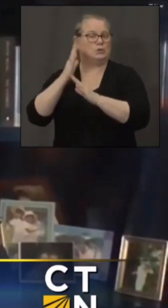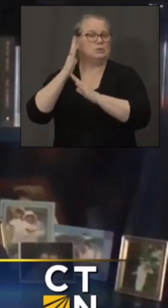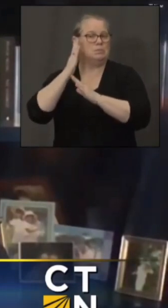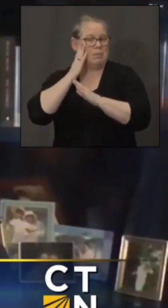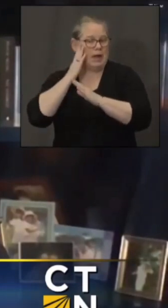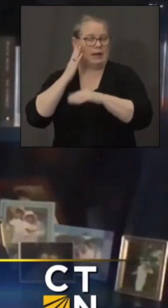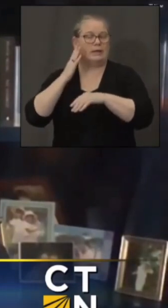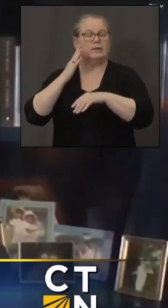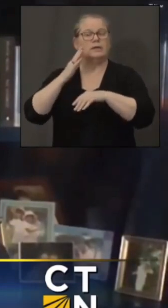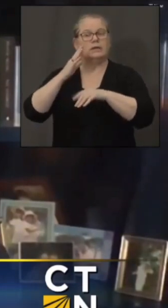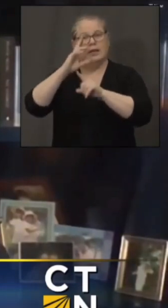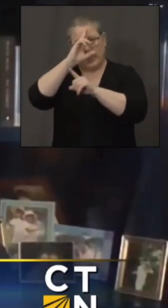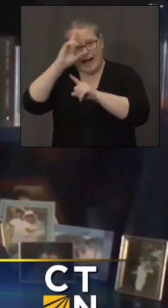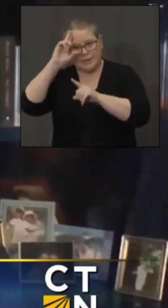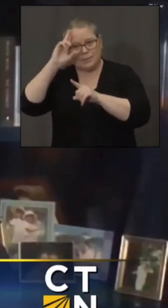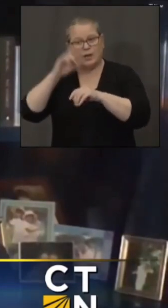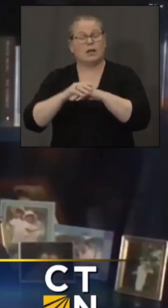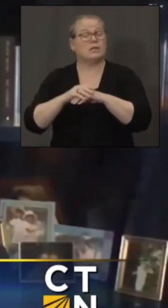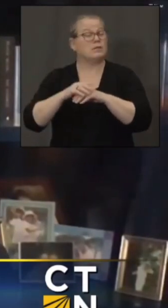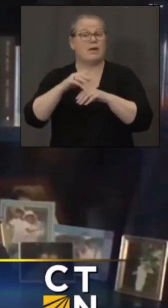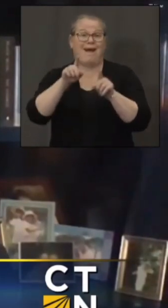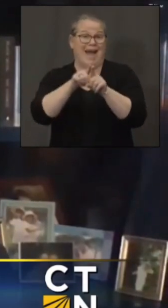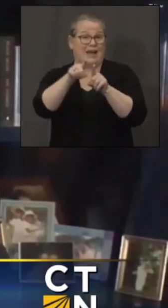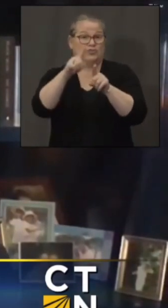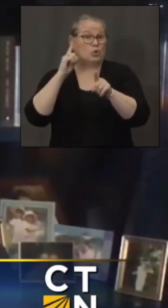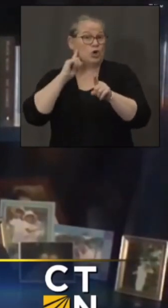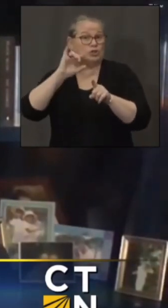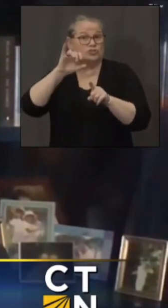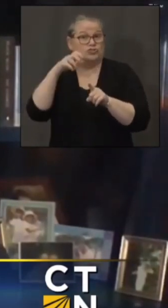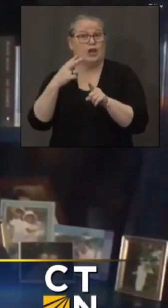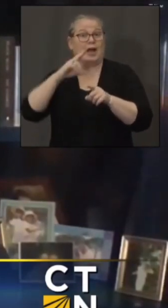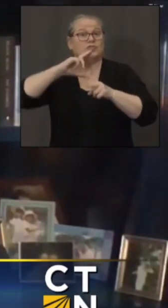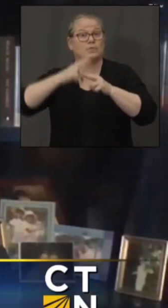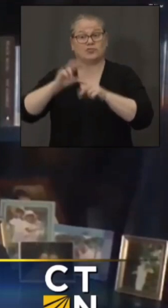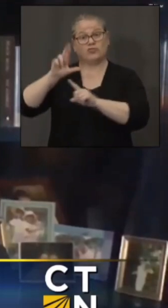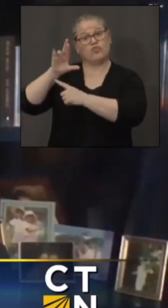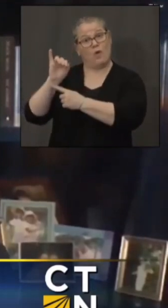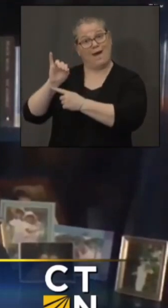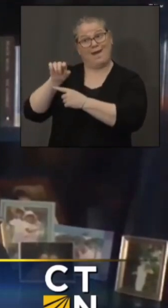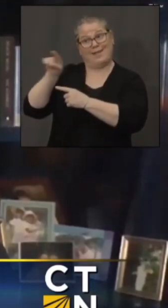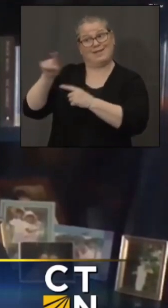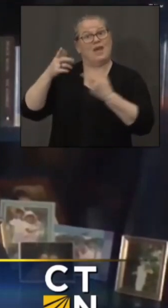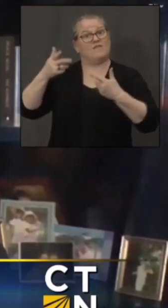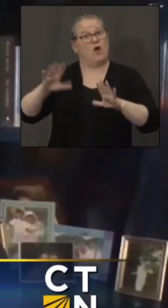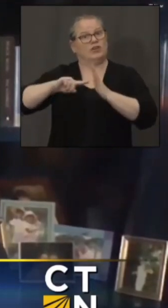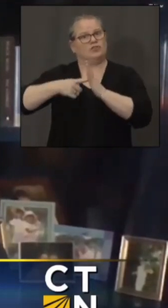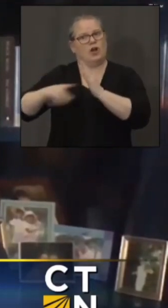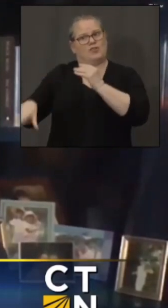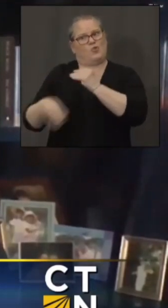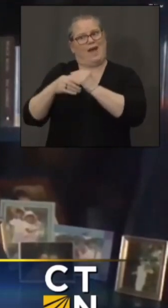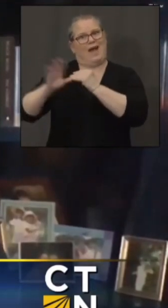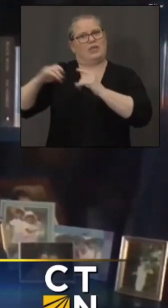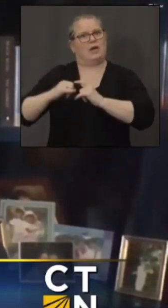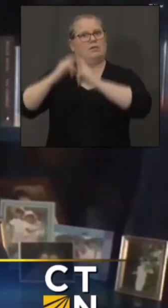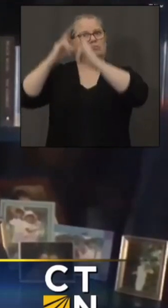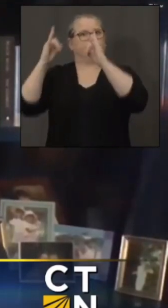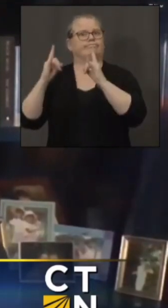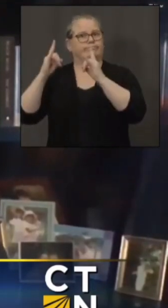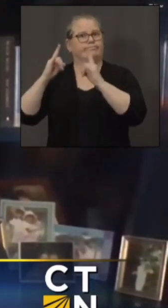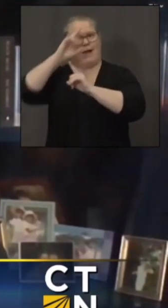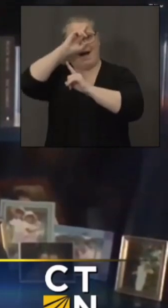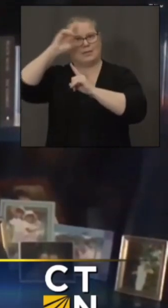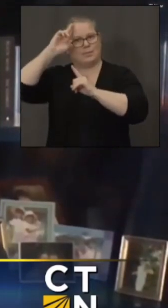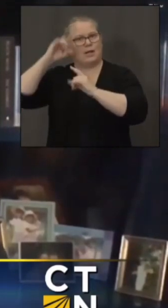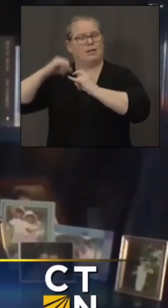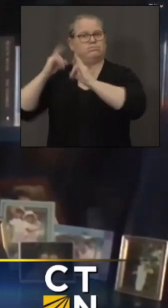adding field hospitals in Rhode Island already, so there is some need there. And finally, it's people and making sure we